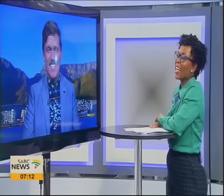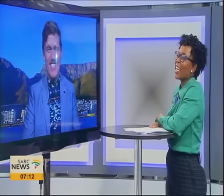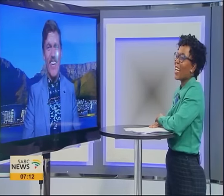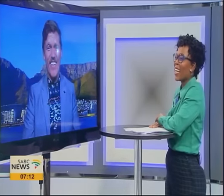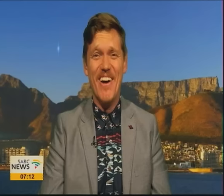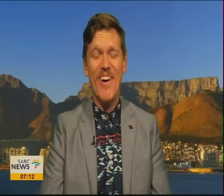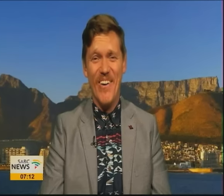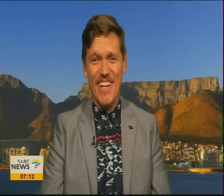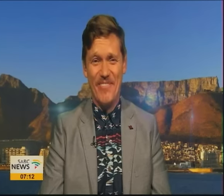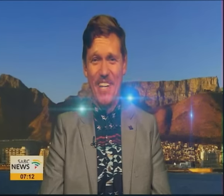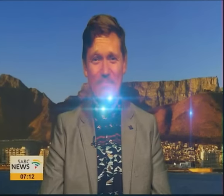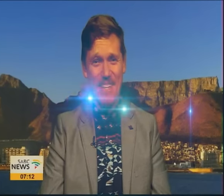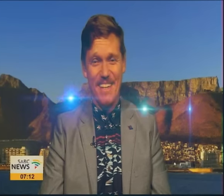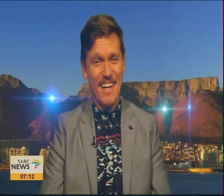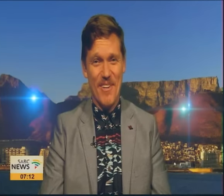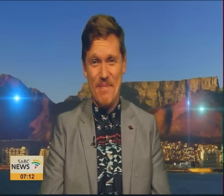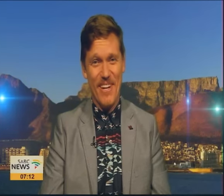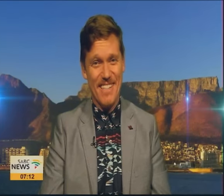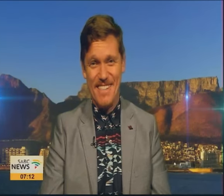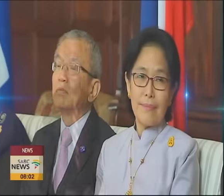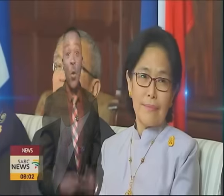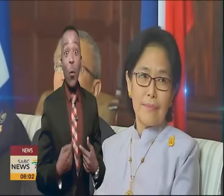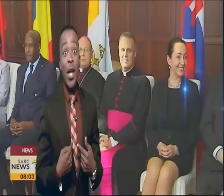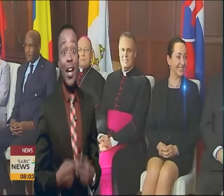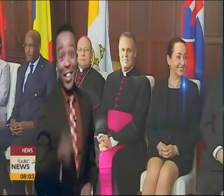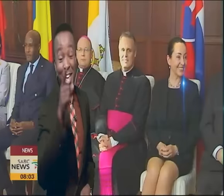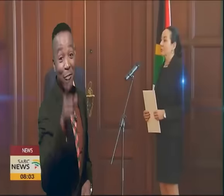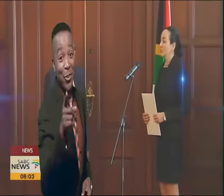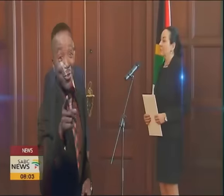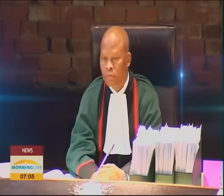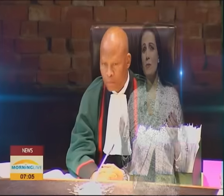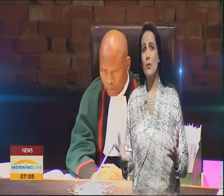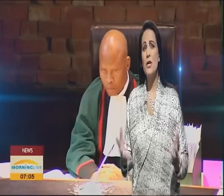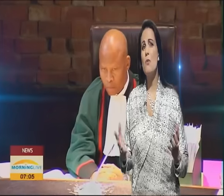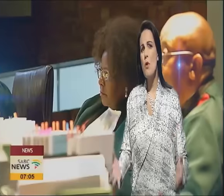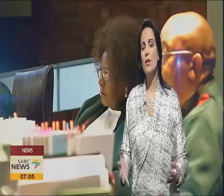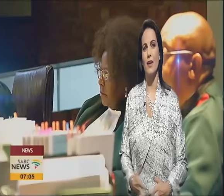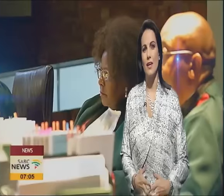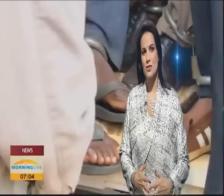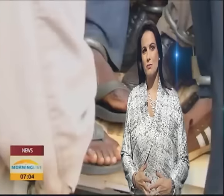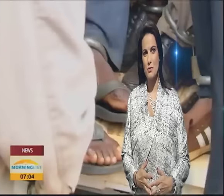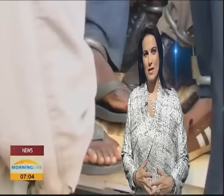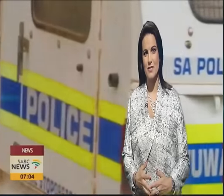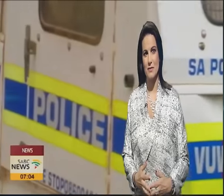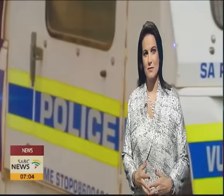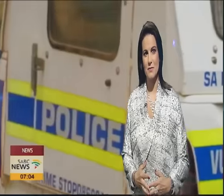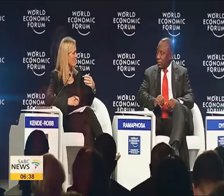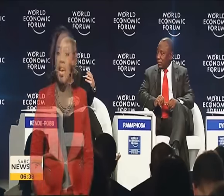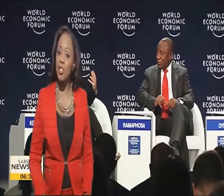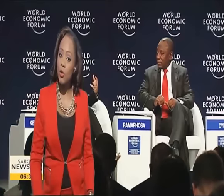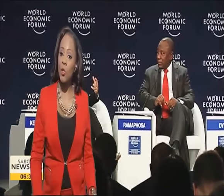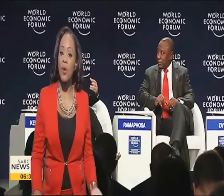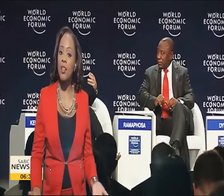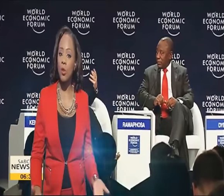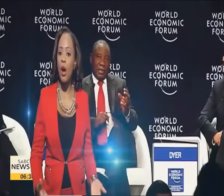Yeah. This is so early for a comedian, I gotta be honest. We are there for you. We bring your morning into perspective.